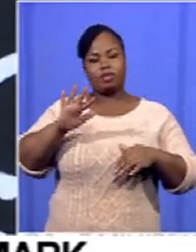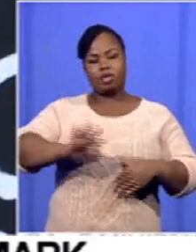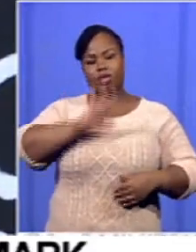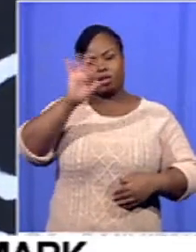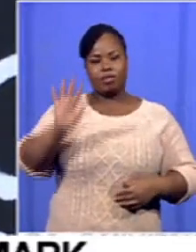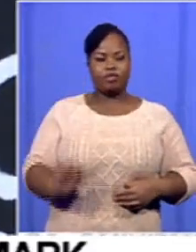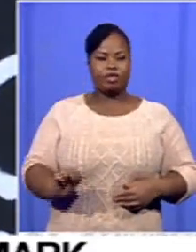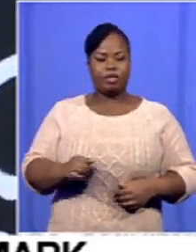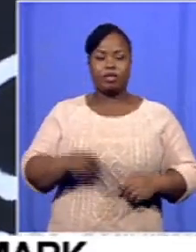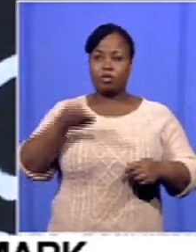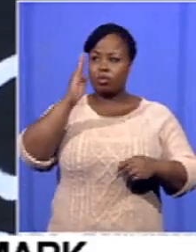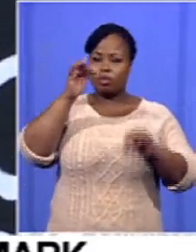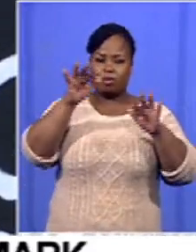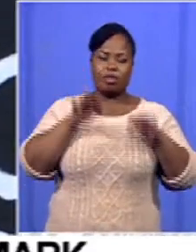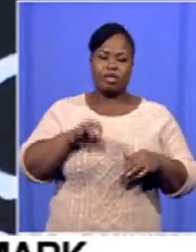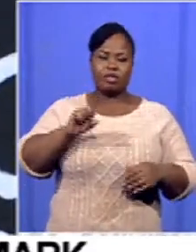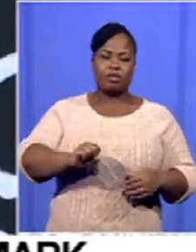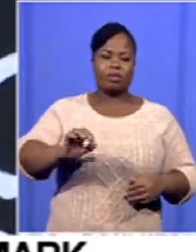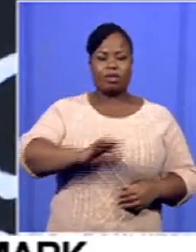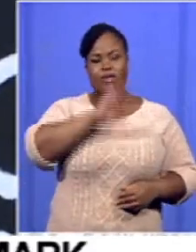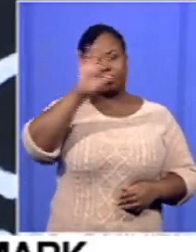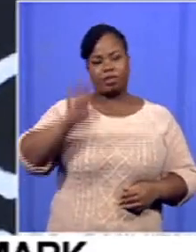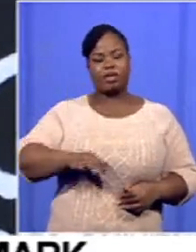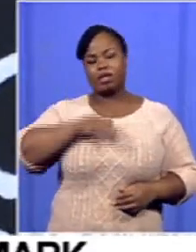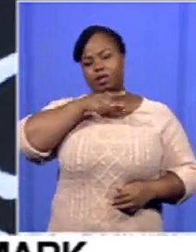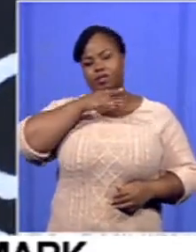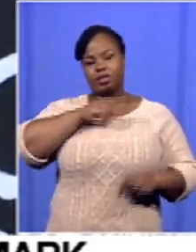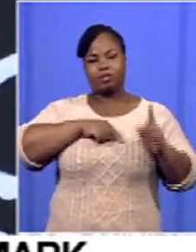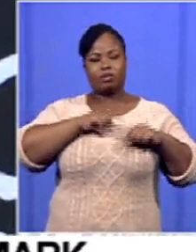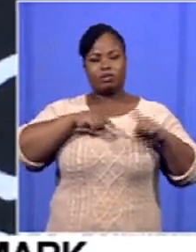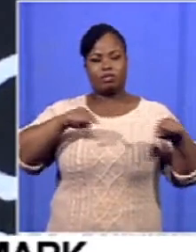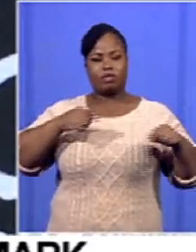God bless South Africa. God save South Africa.